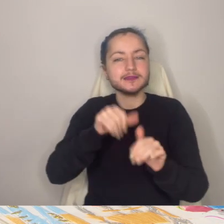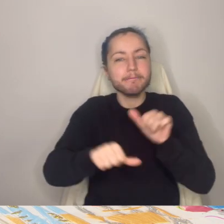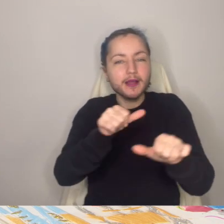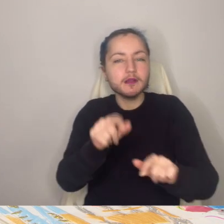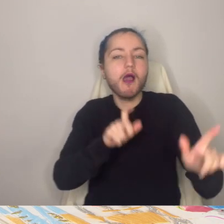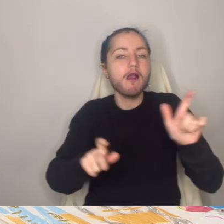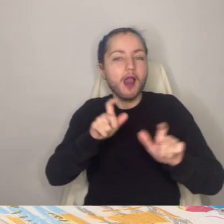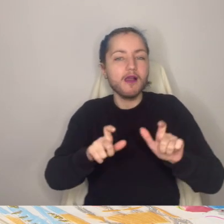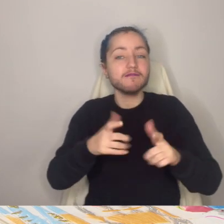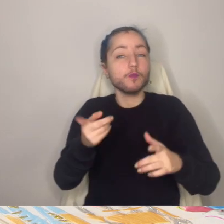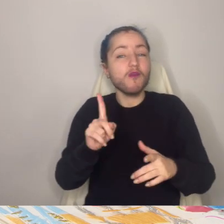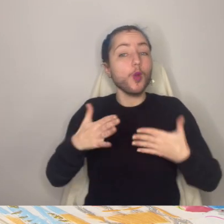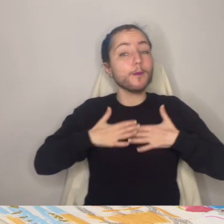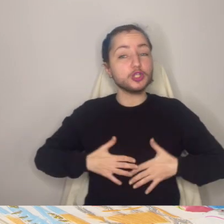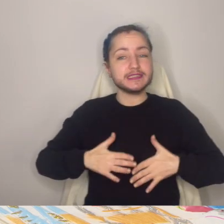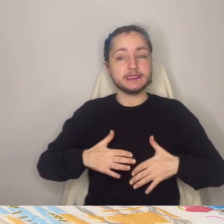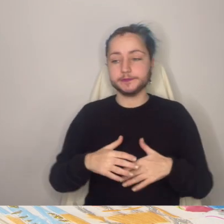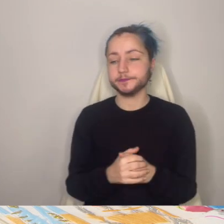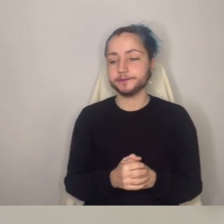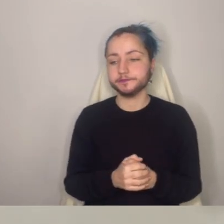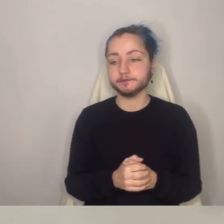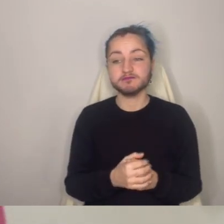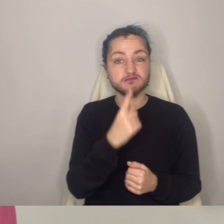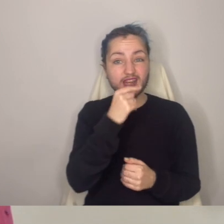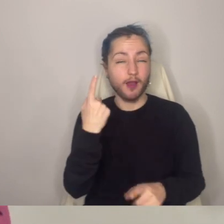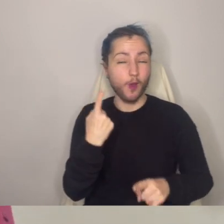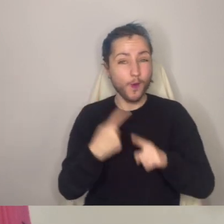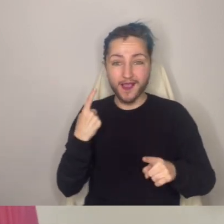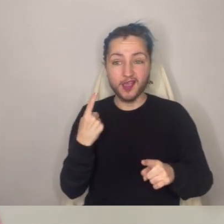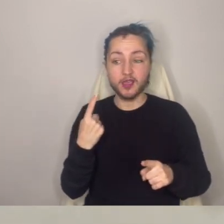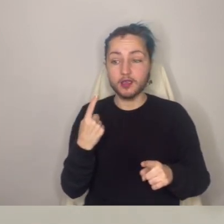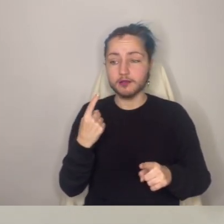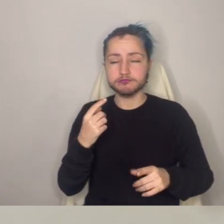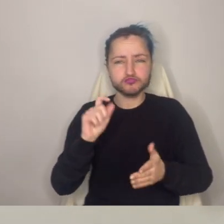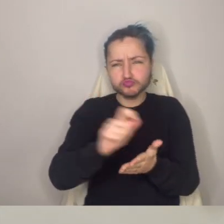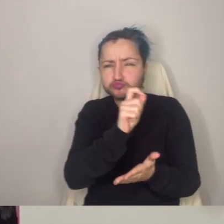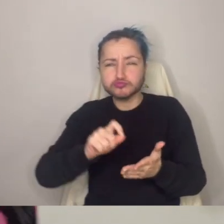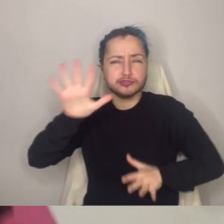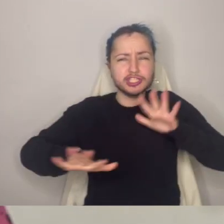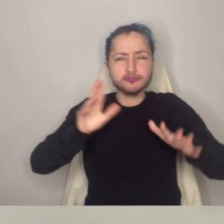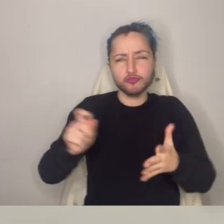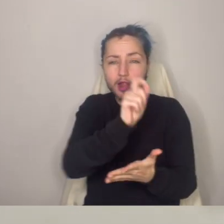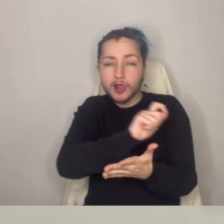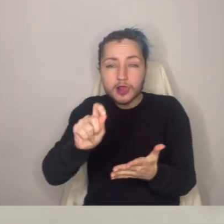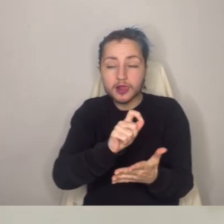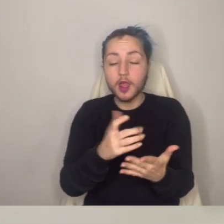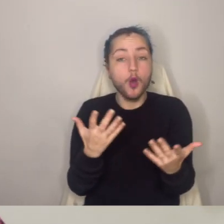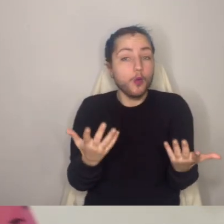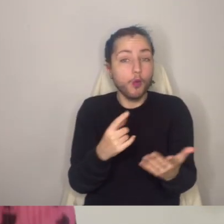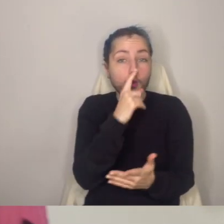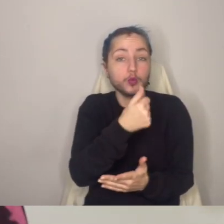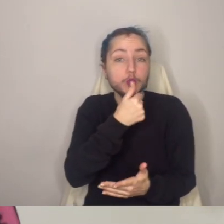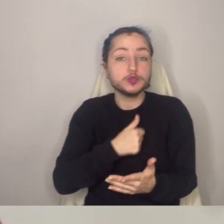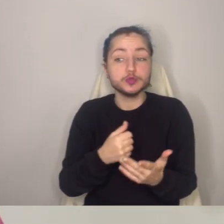and colours to your body. This can be very quick and gestural. It could